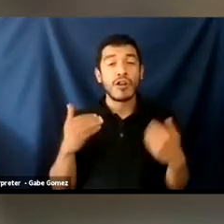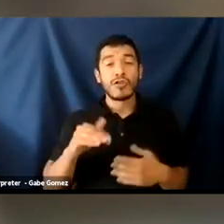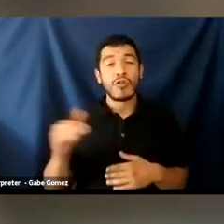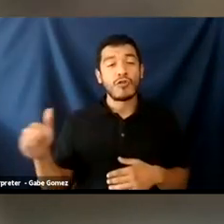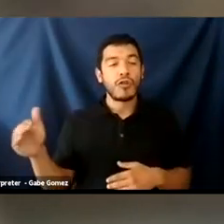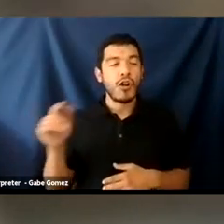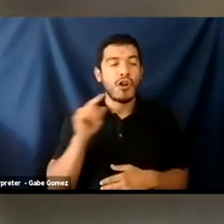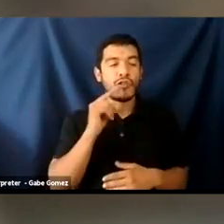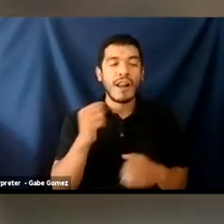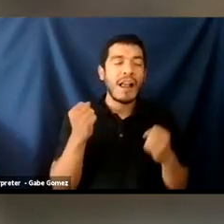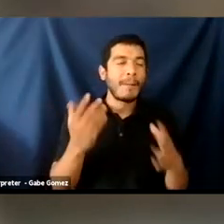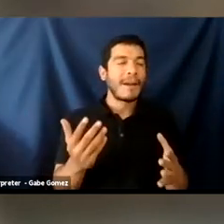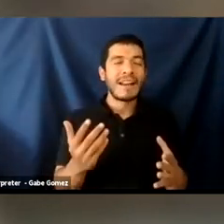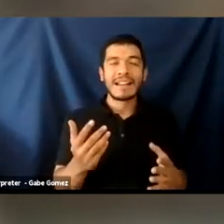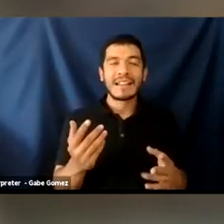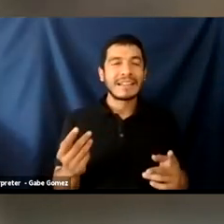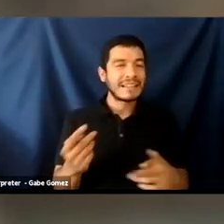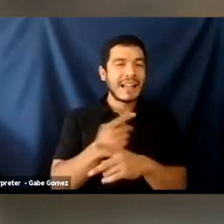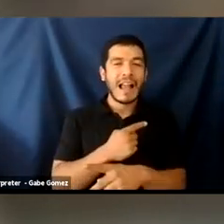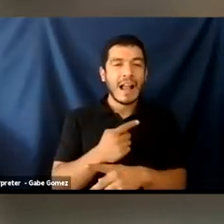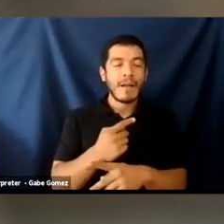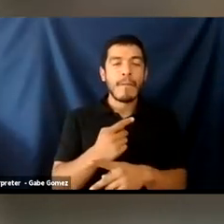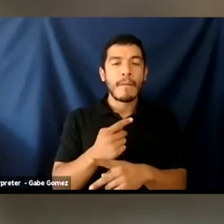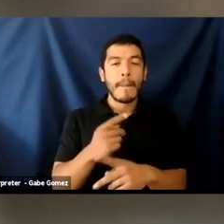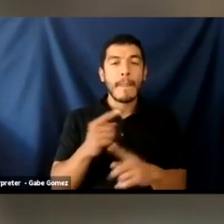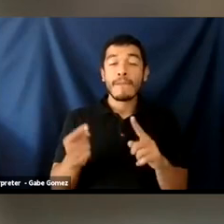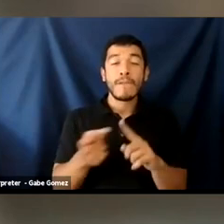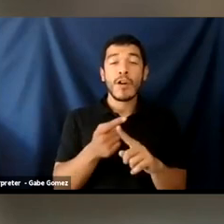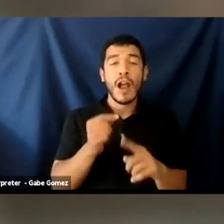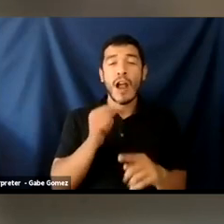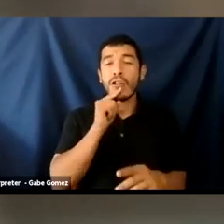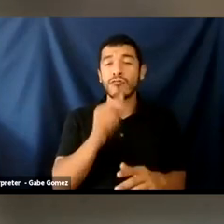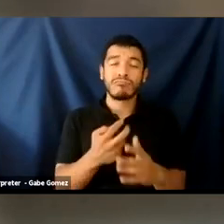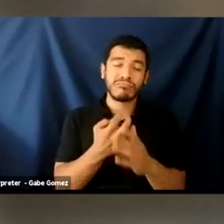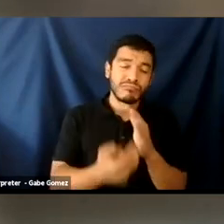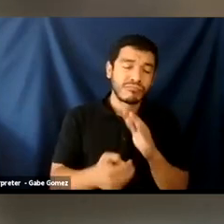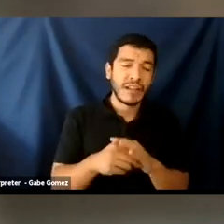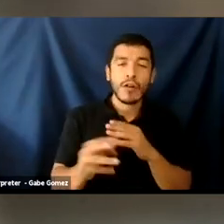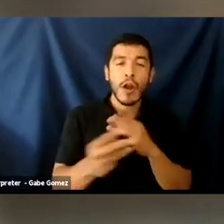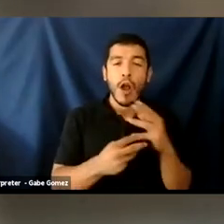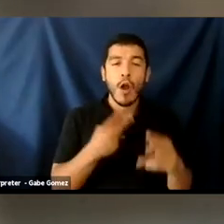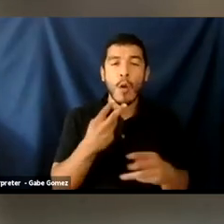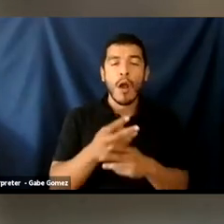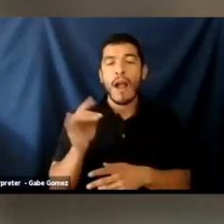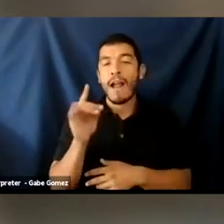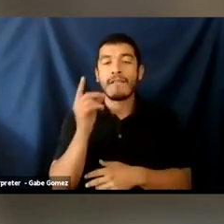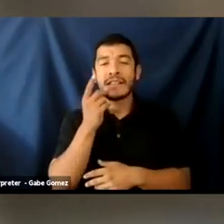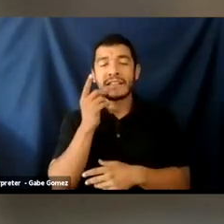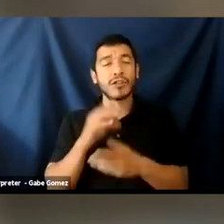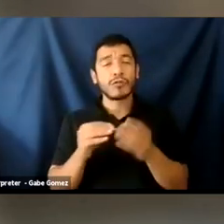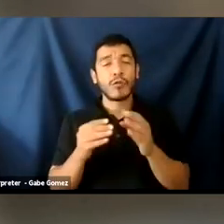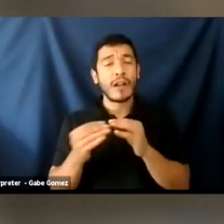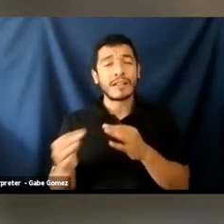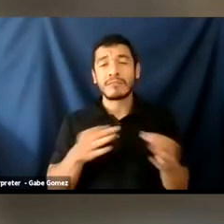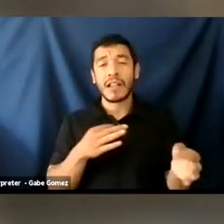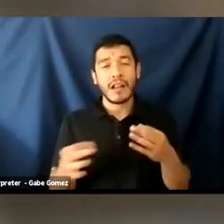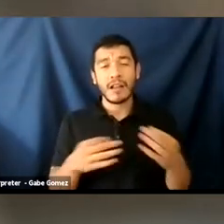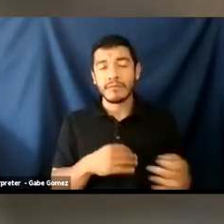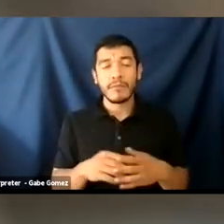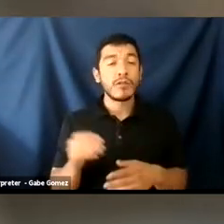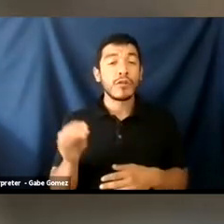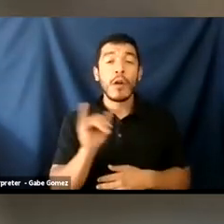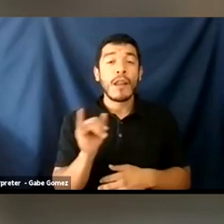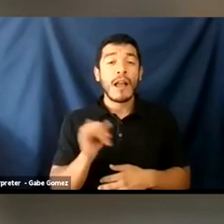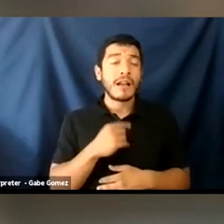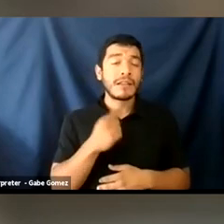it's many times the first entry point into our world of Disney's magical storytelling. So like you